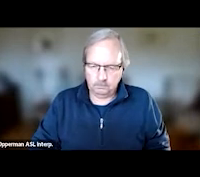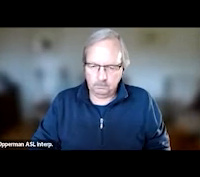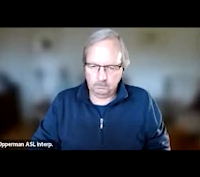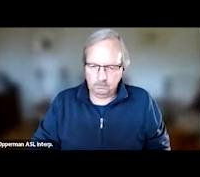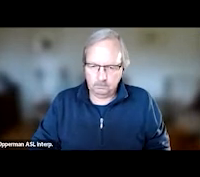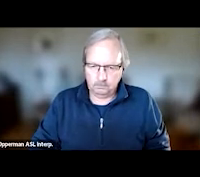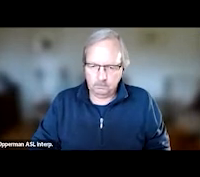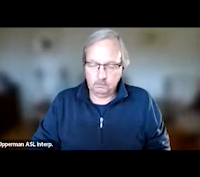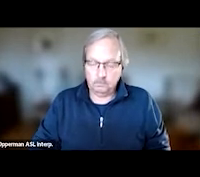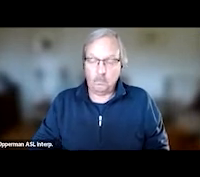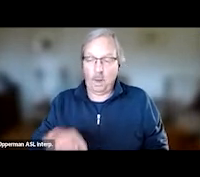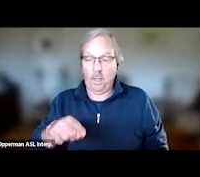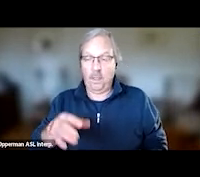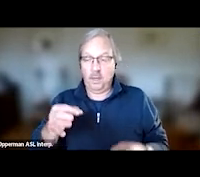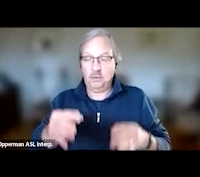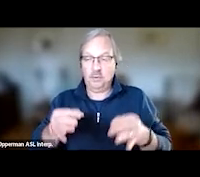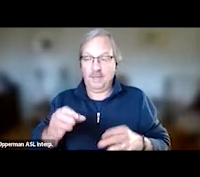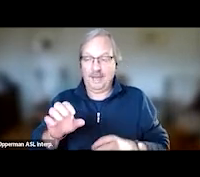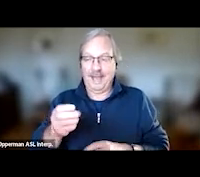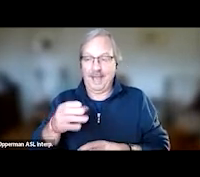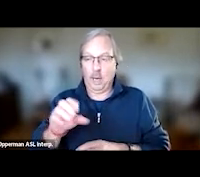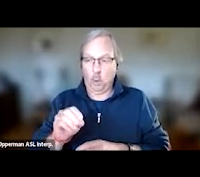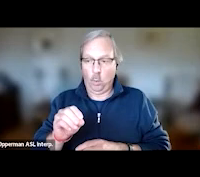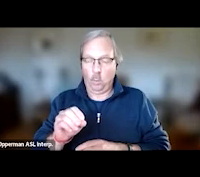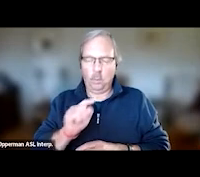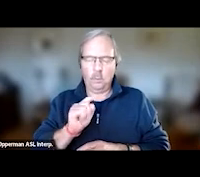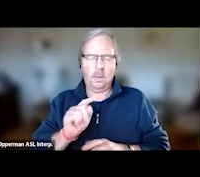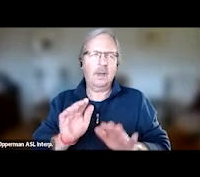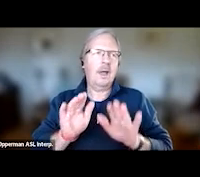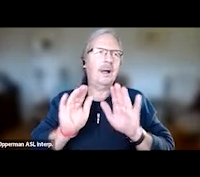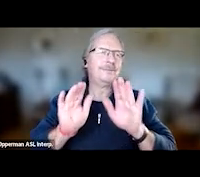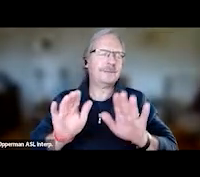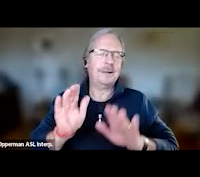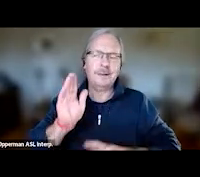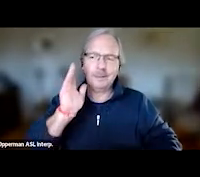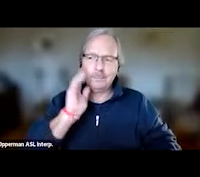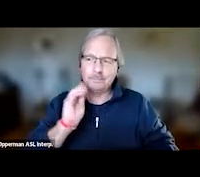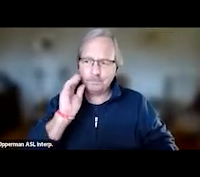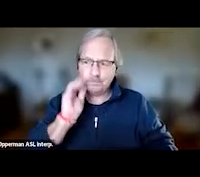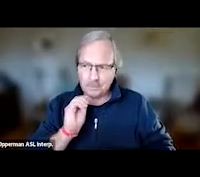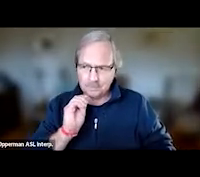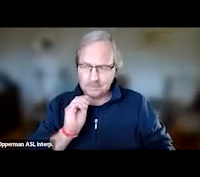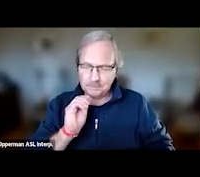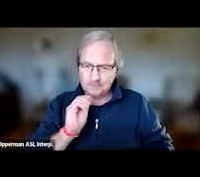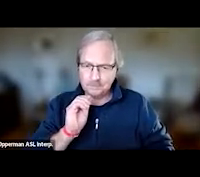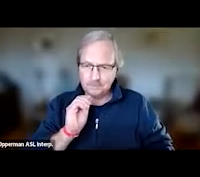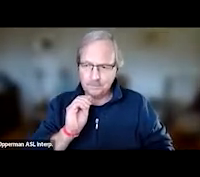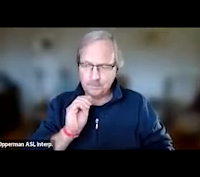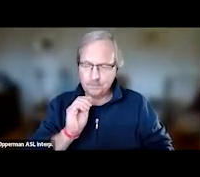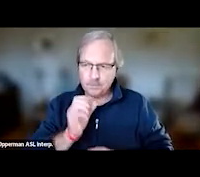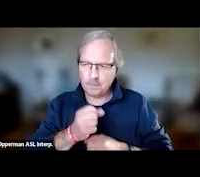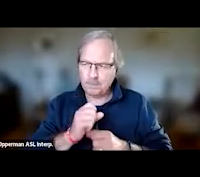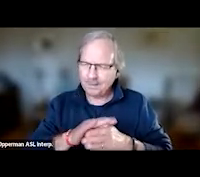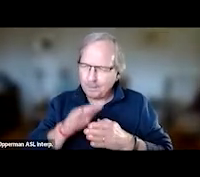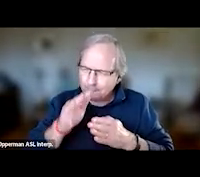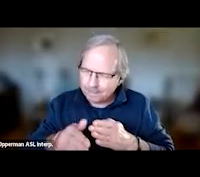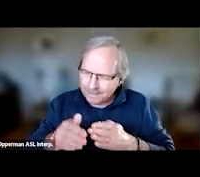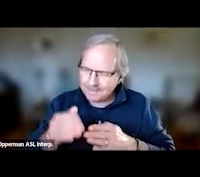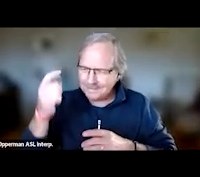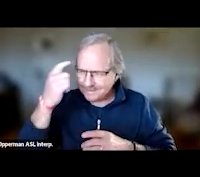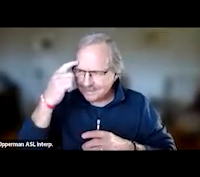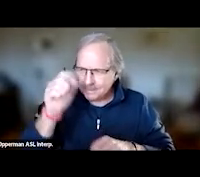This Judiciary Echo really was an outstanding experience. It just makes complete sense for us to work